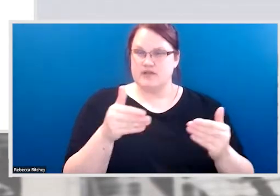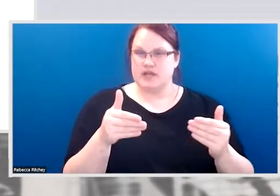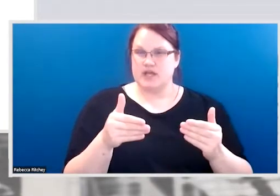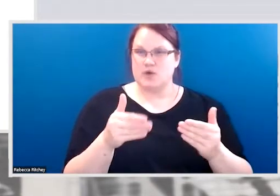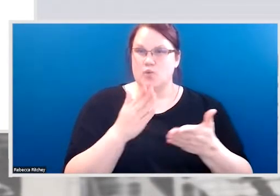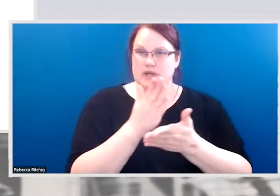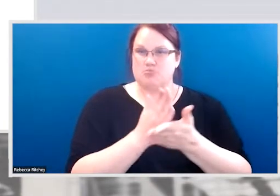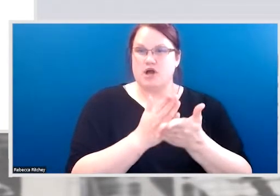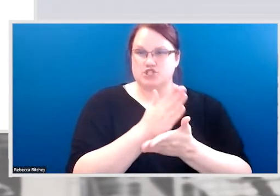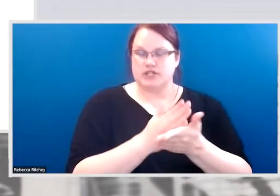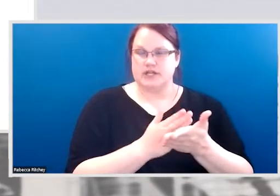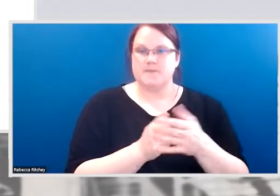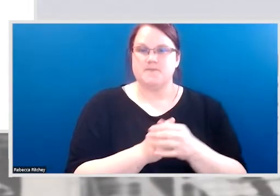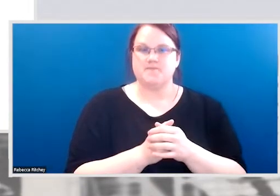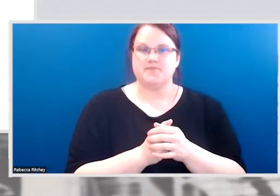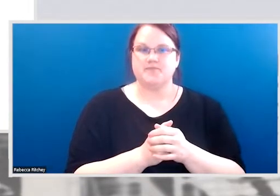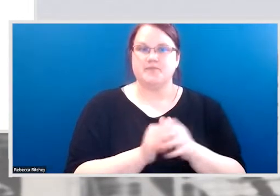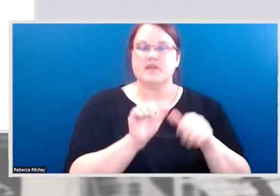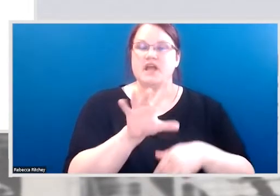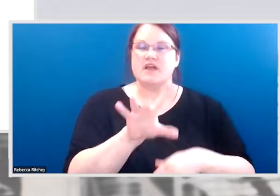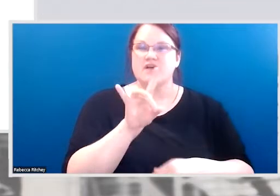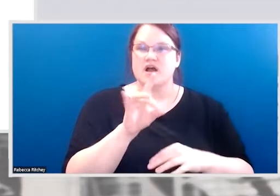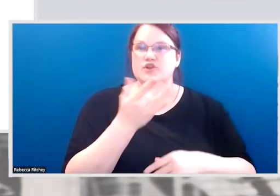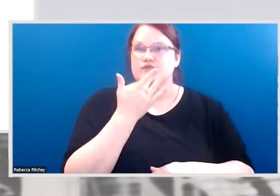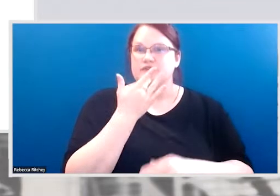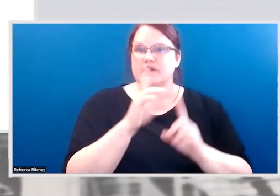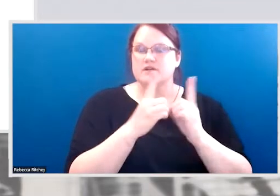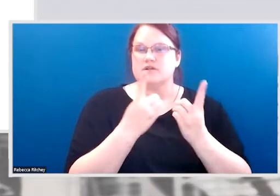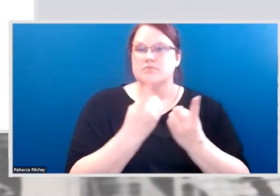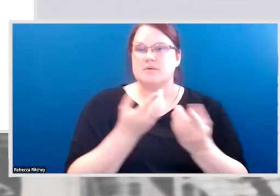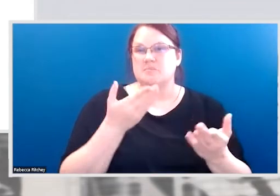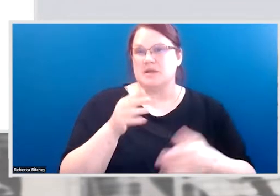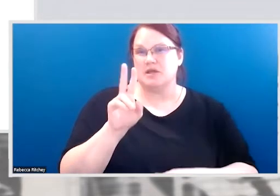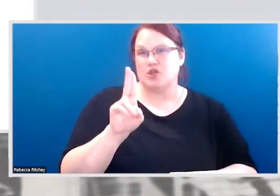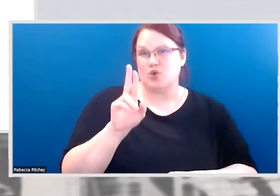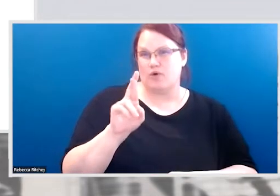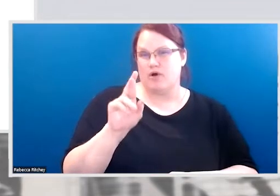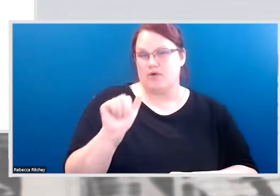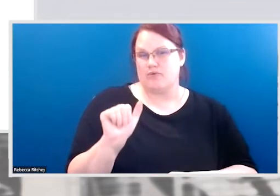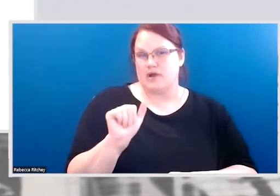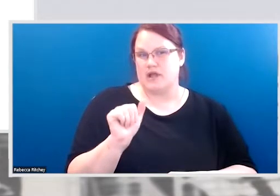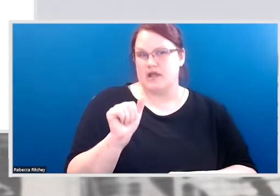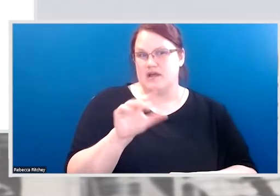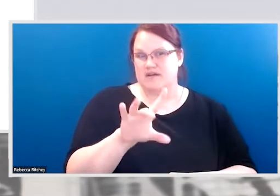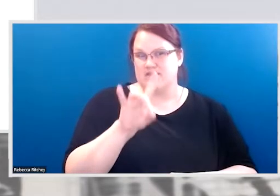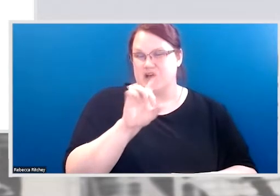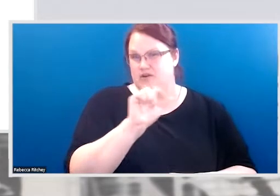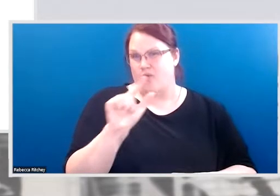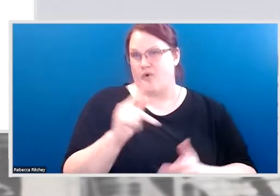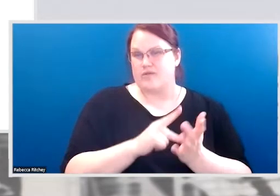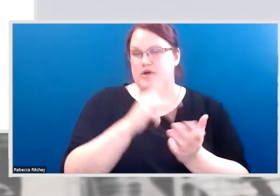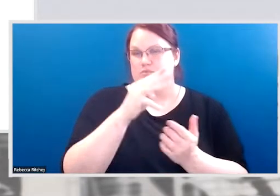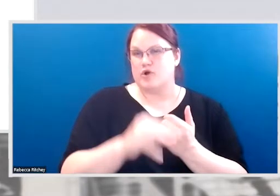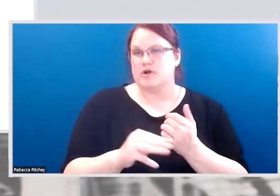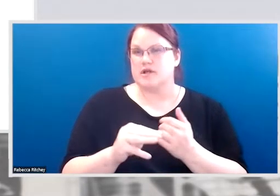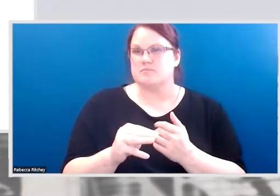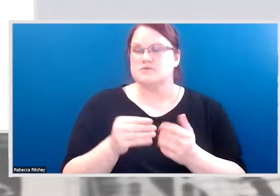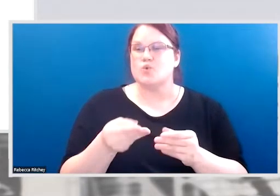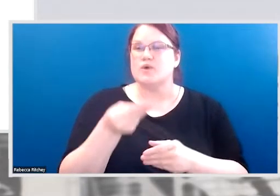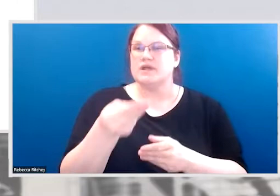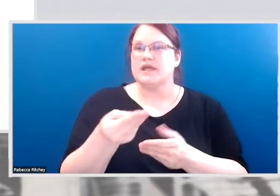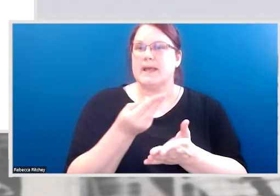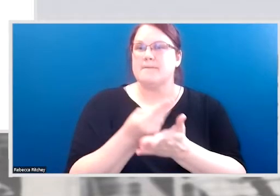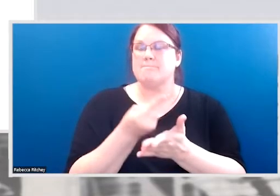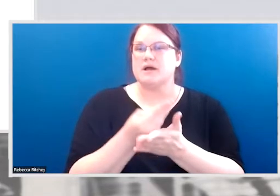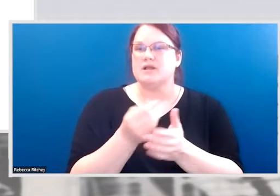for. You can also look up your favorite department, maybe it's the URA in this case, and check out all the programs that we funded with this budget year